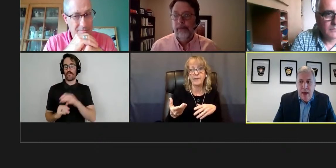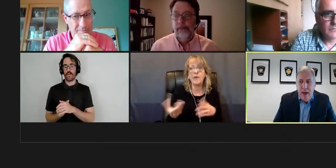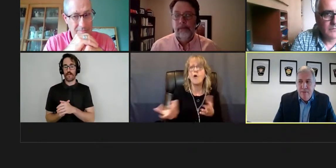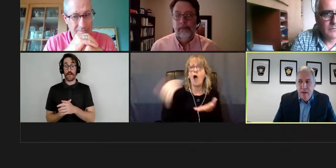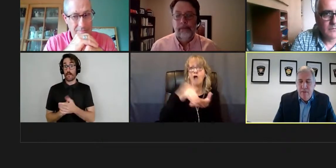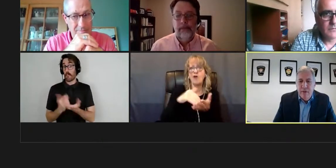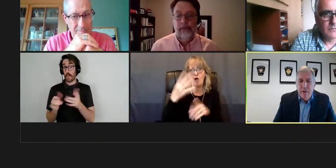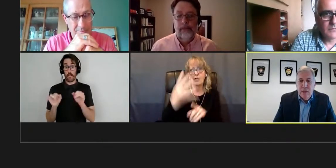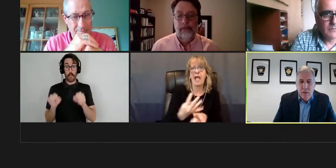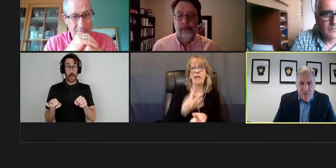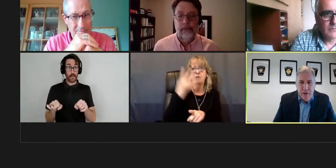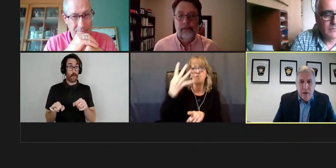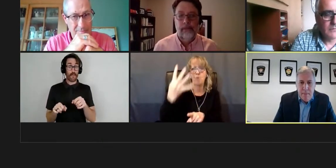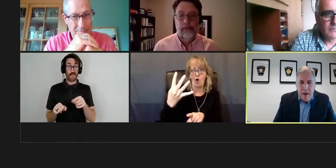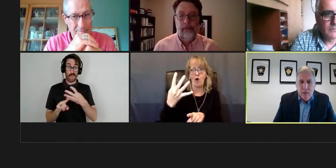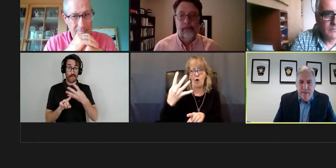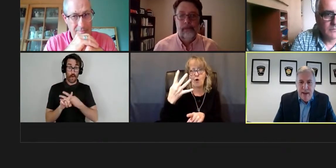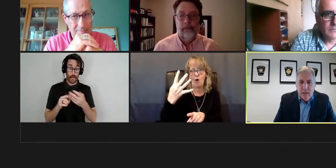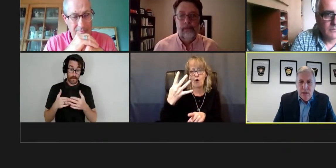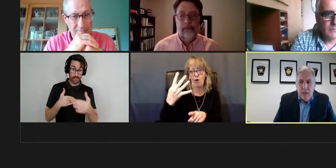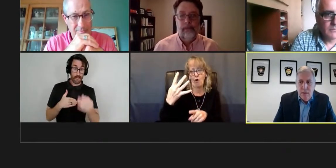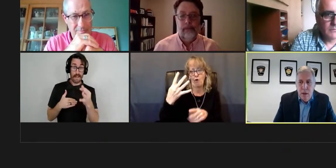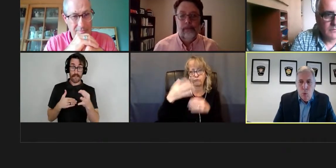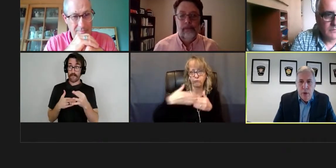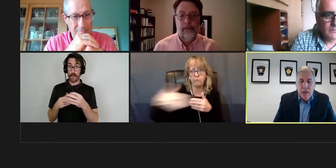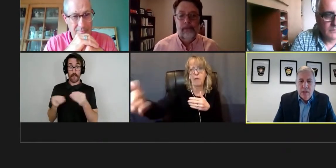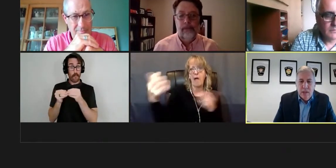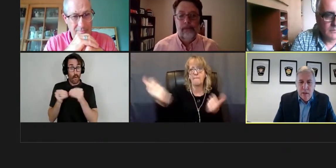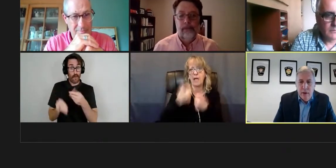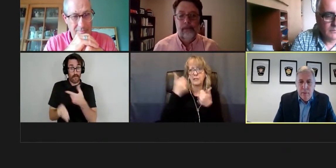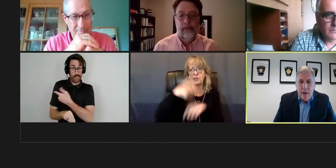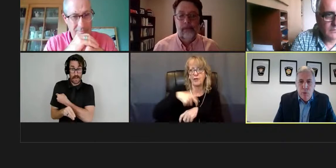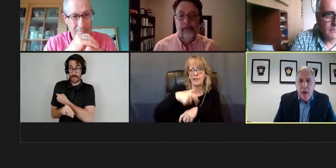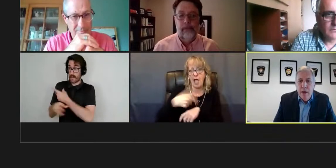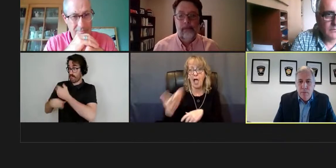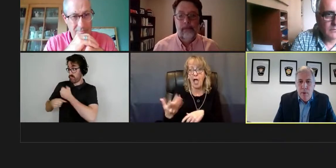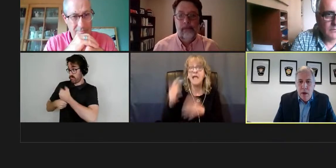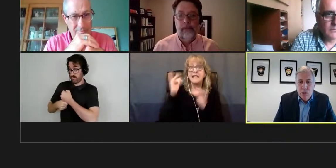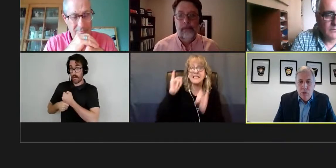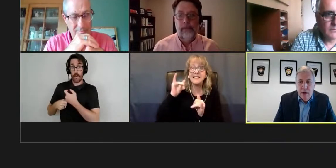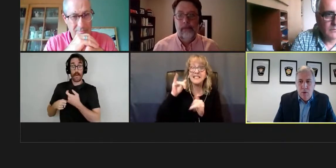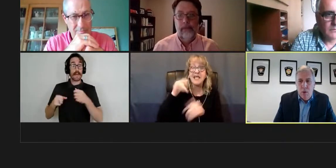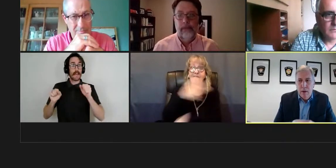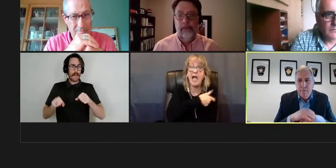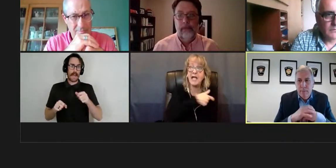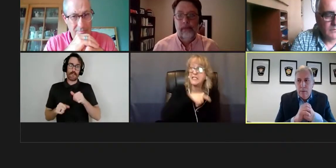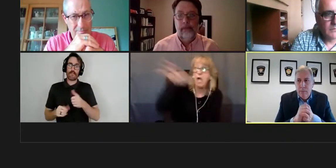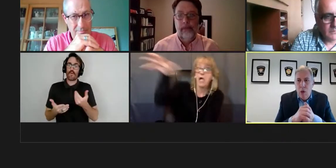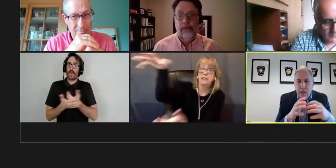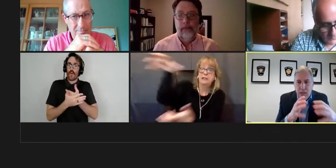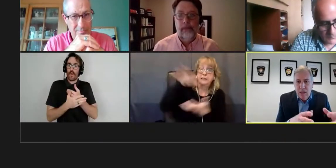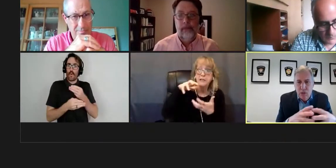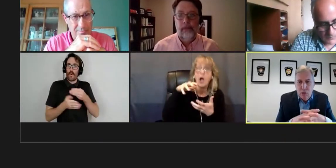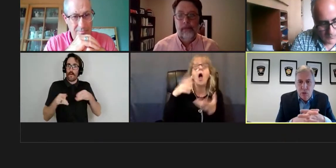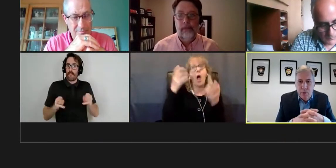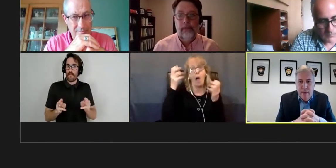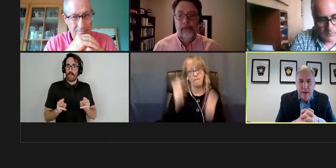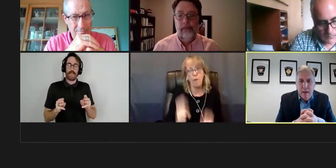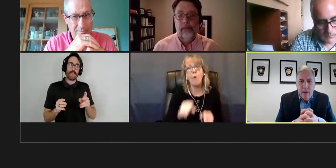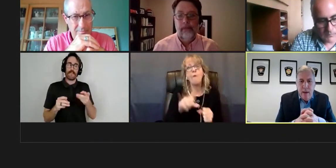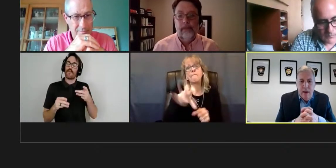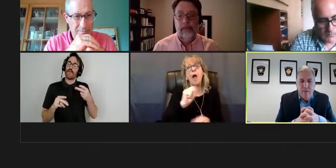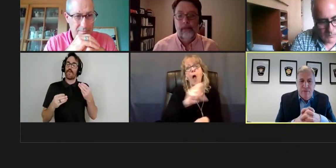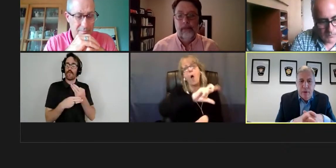if we have very significant amounts of vaccine, we can accelerate by doing other models. So I don't wanna lock us into doing